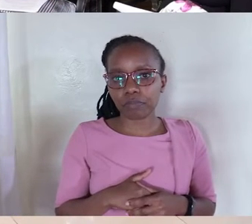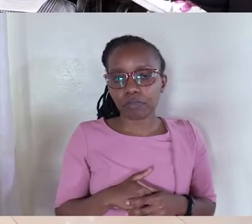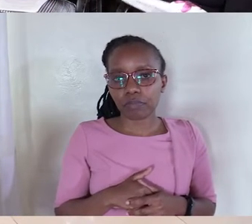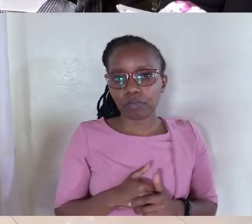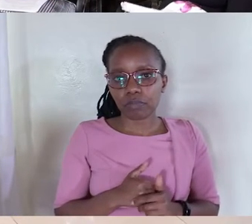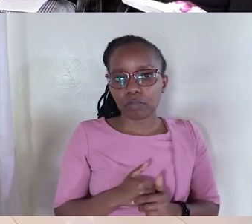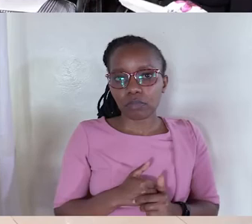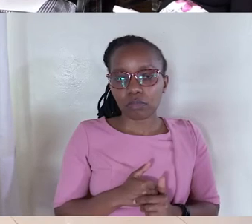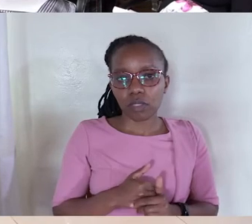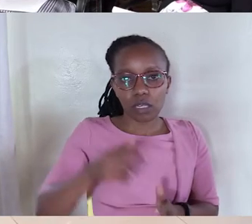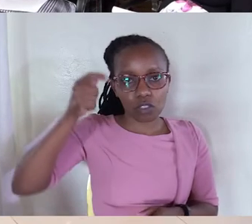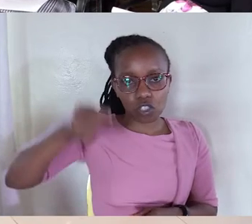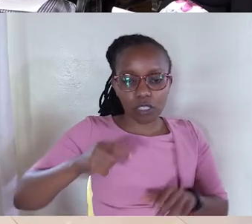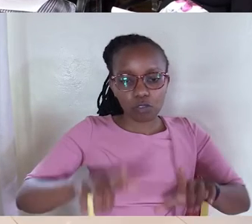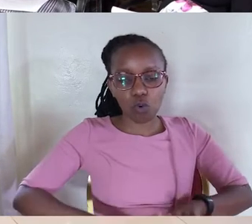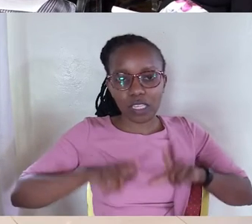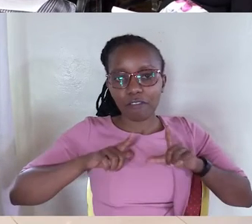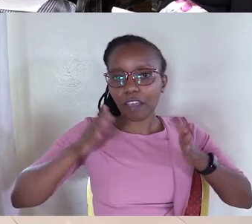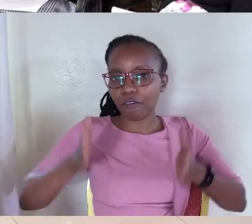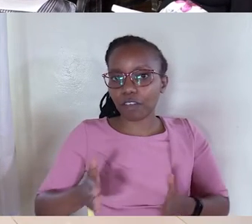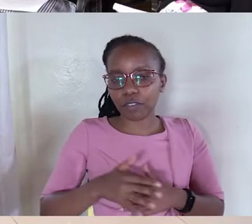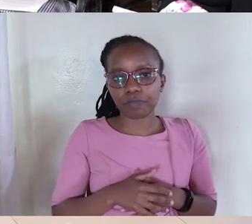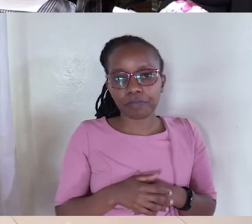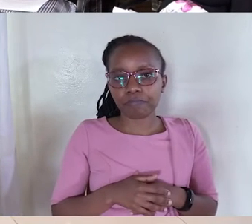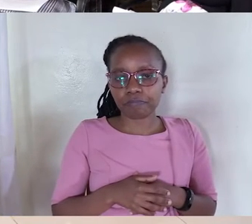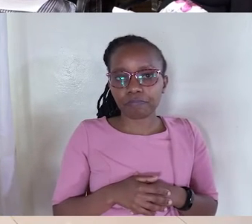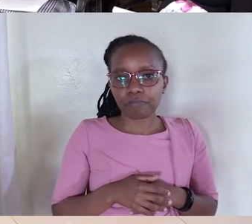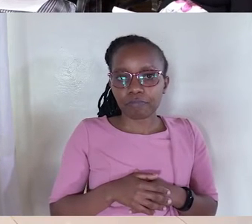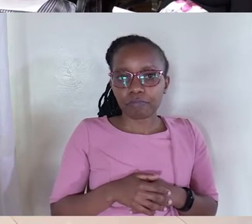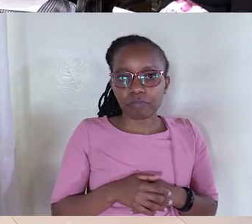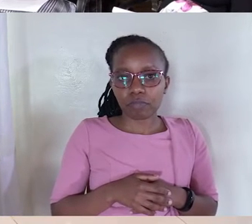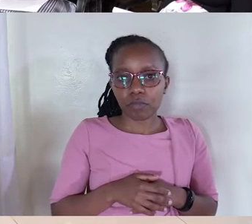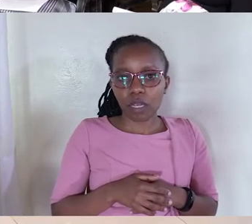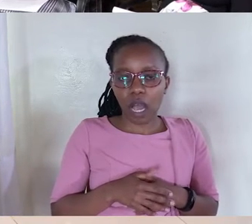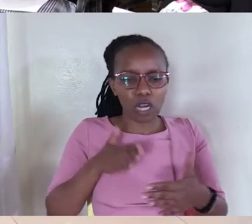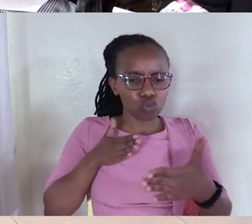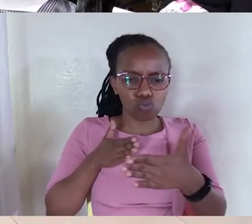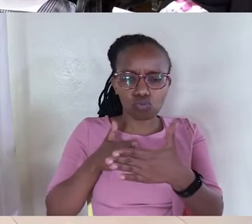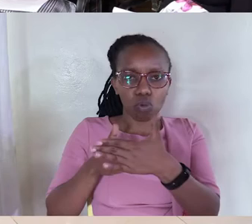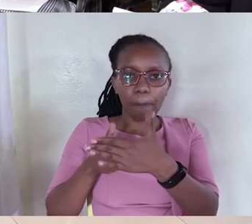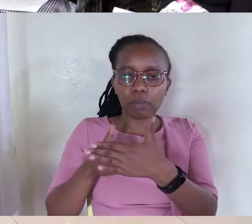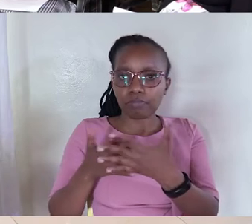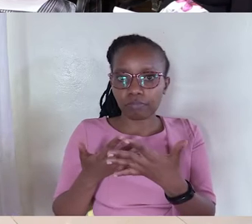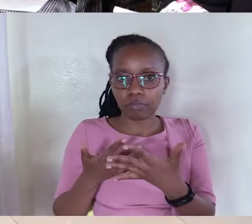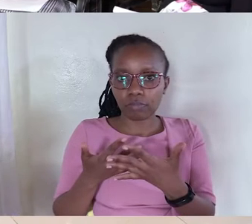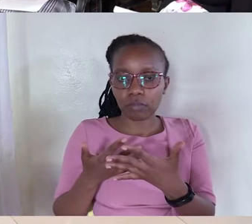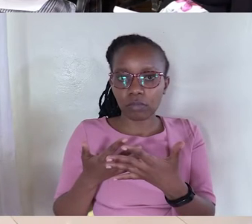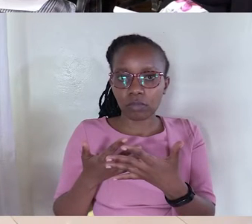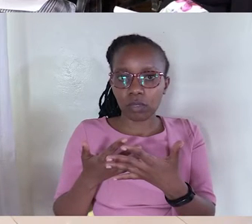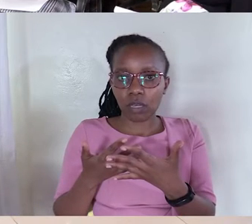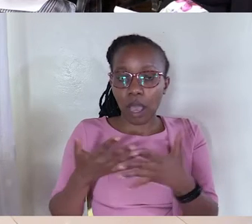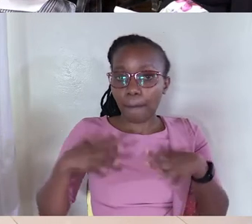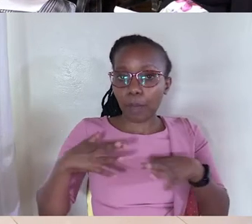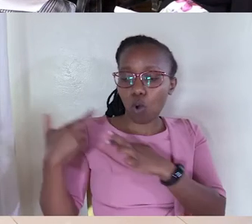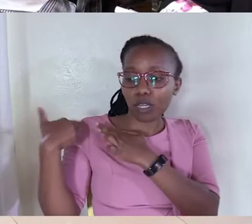ensure justice for the survivors and also at the same time fight impunity, because indeed it's the major hindrance